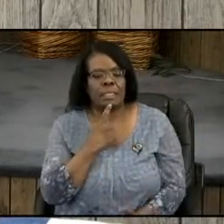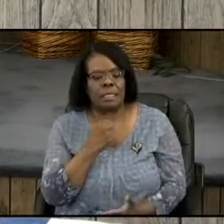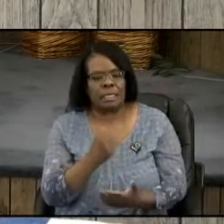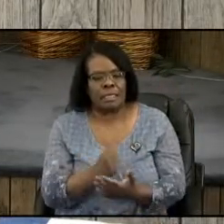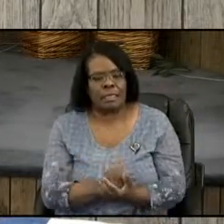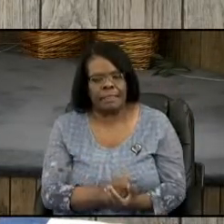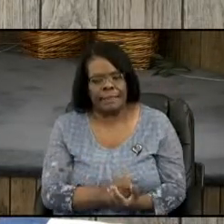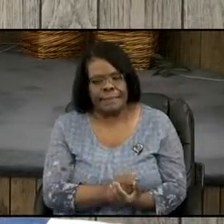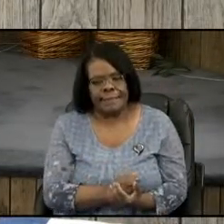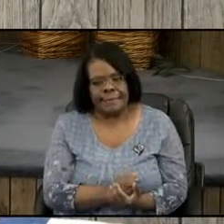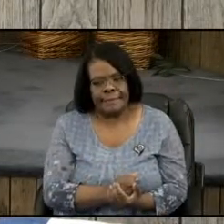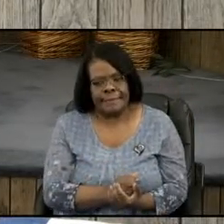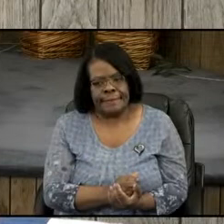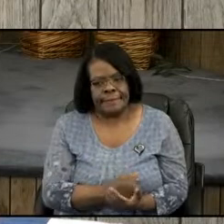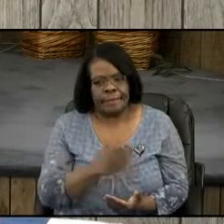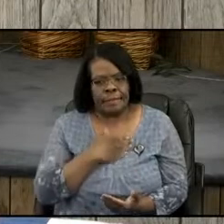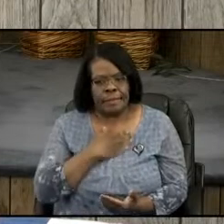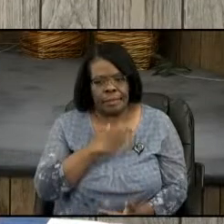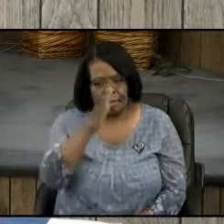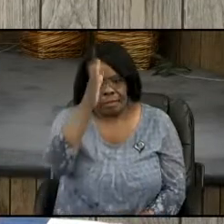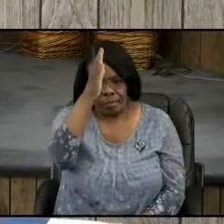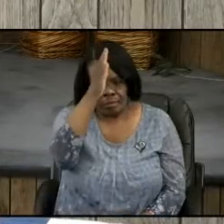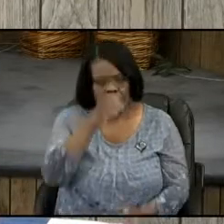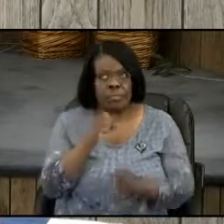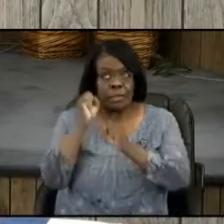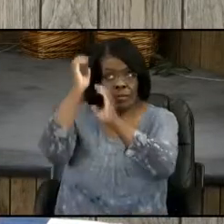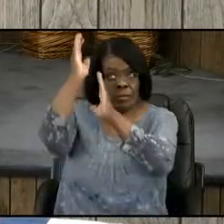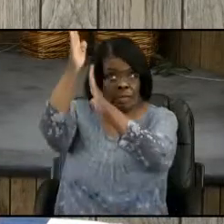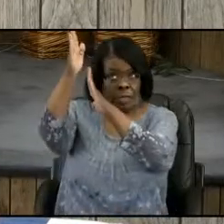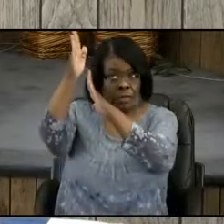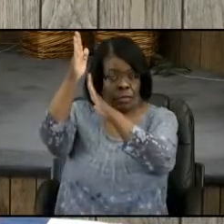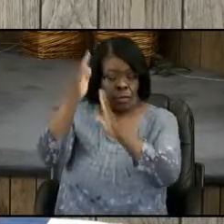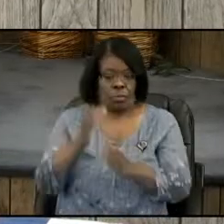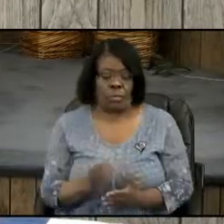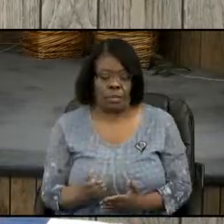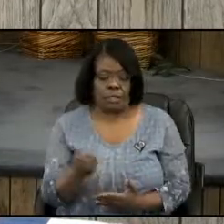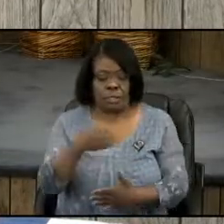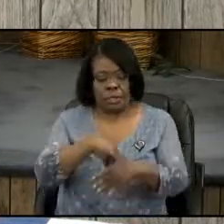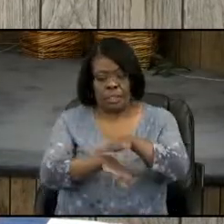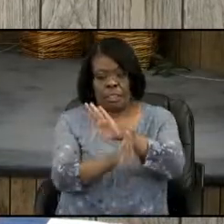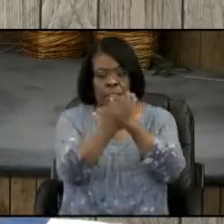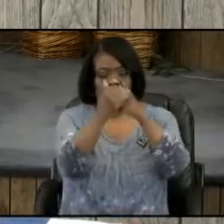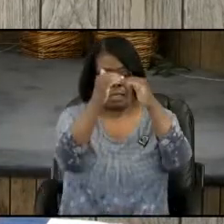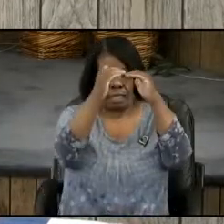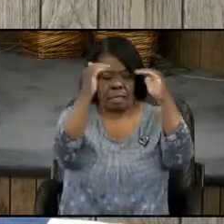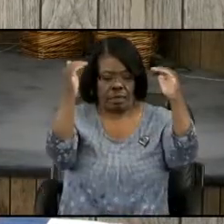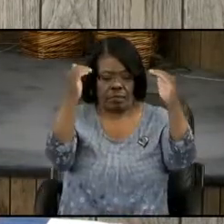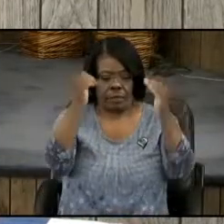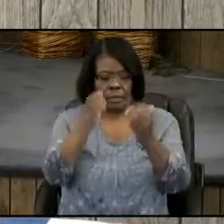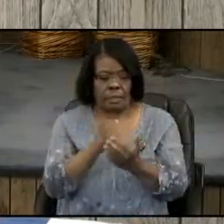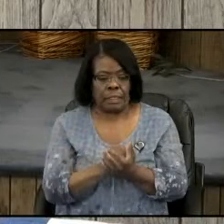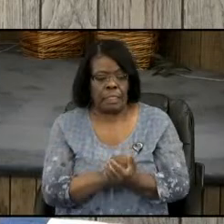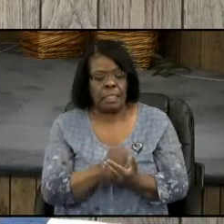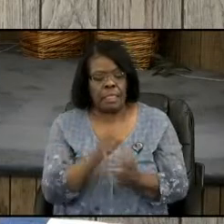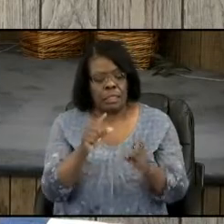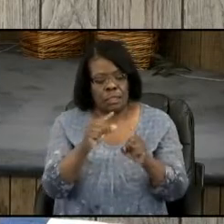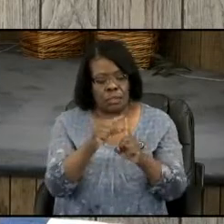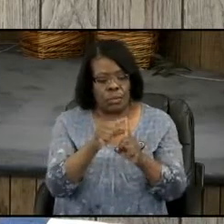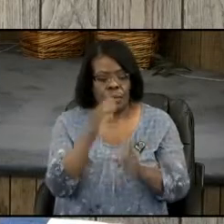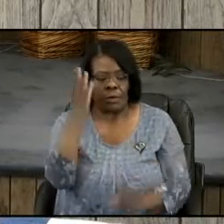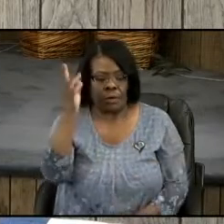He said, my Father, which art in heaven. Yes, sir. That's the words that he used.